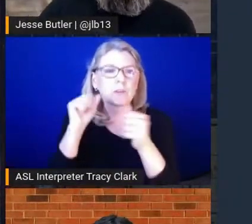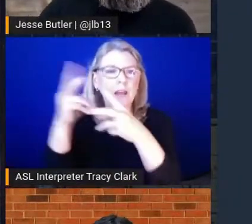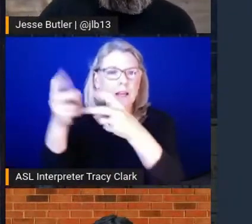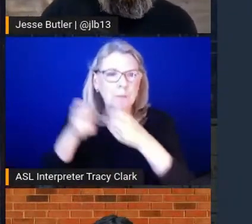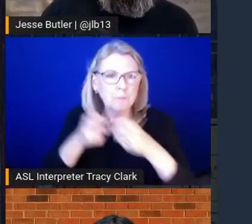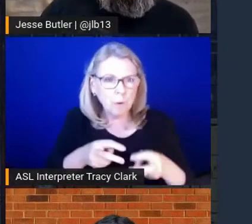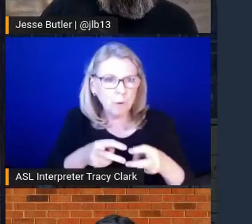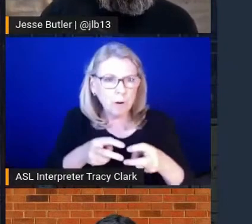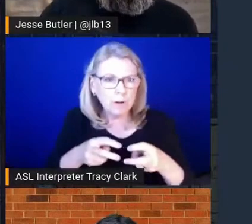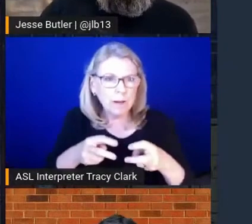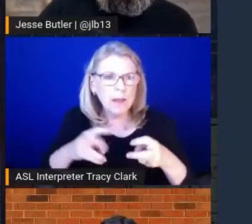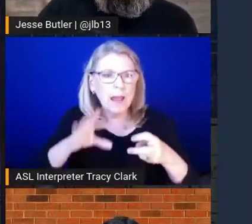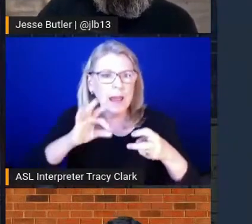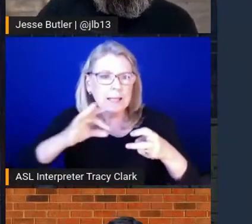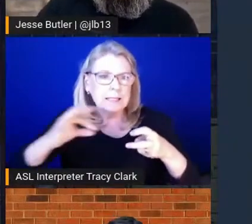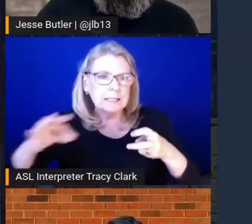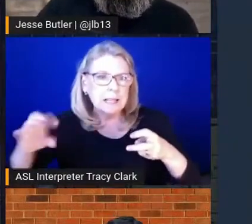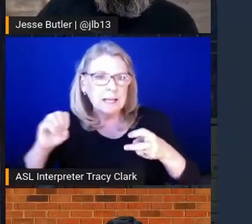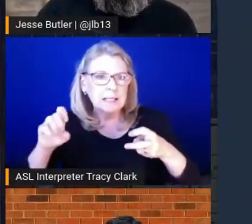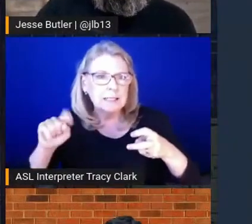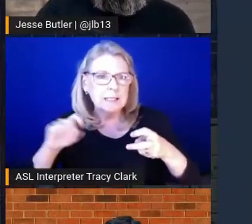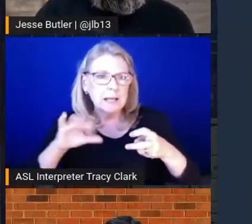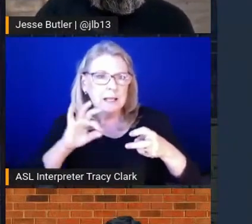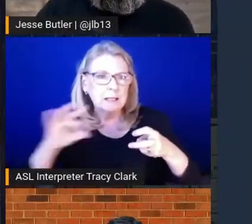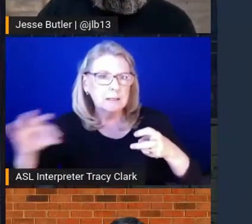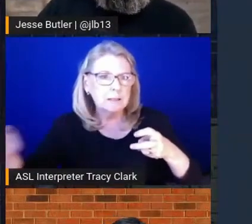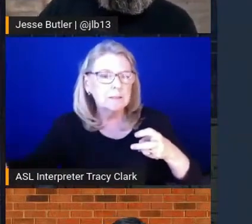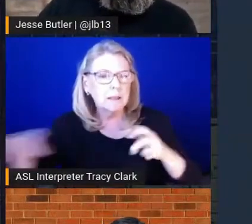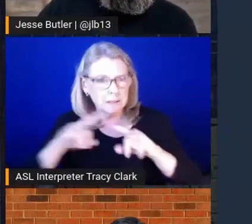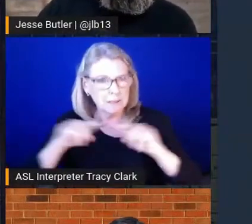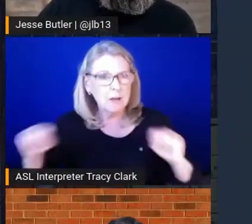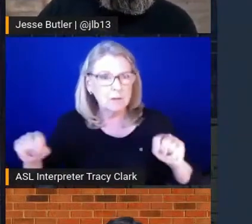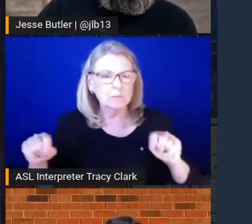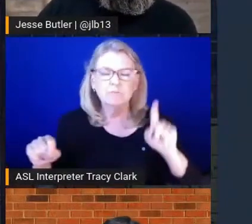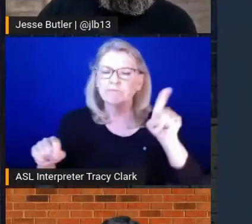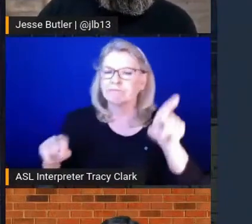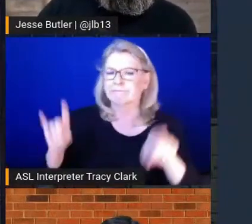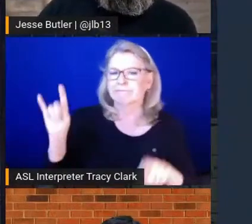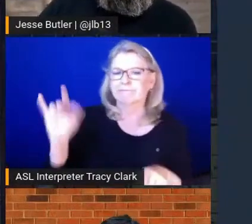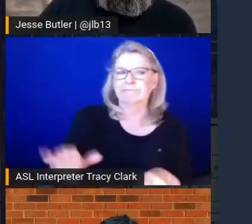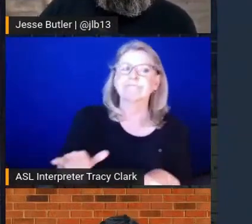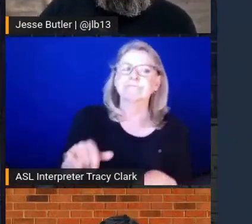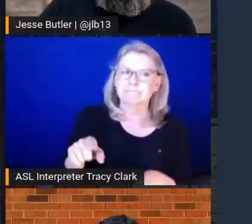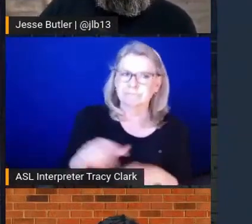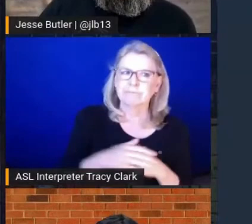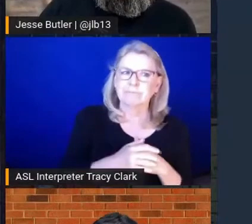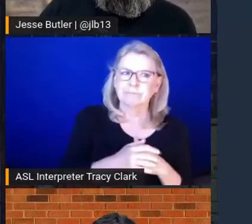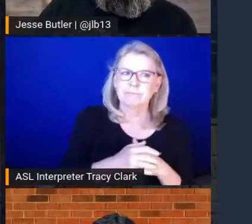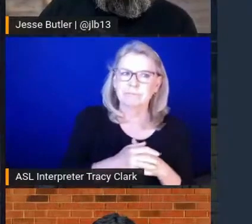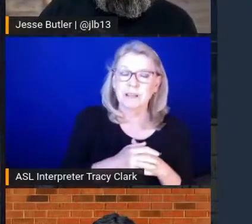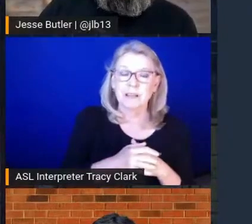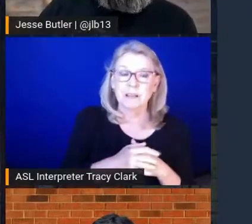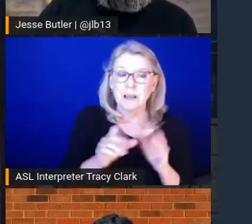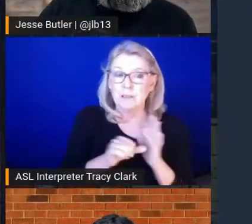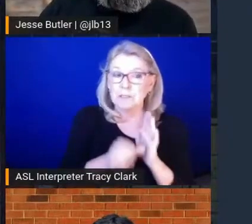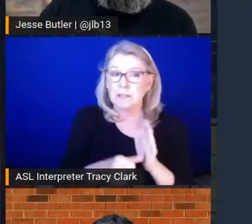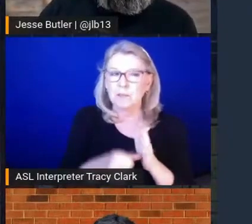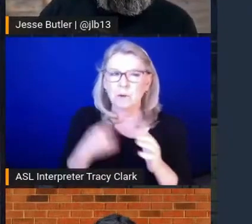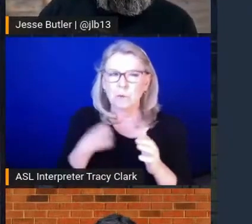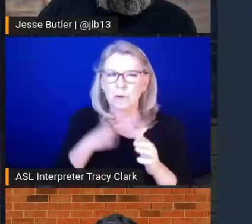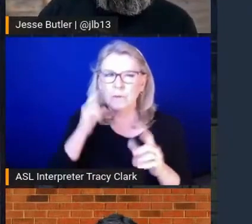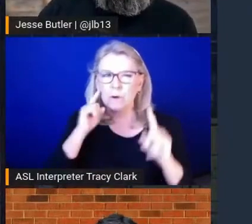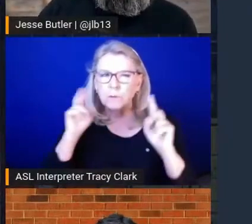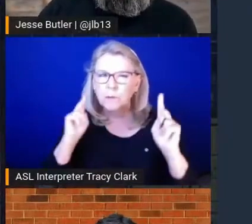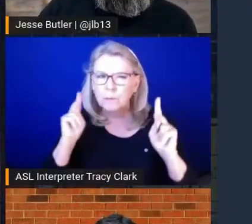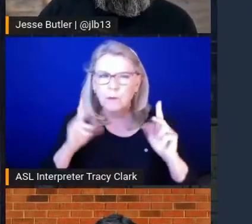Exactly. And I want to also emphasize that we've heard people and our customers and users talk about